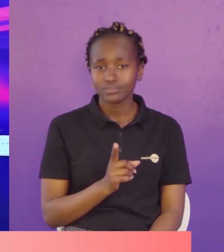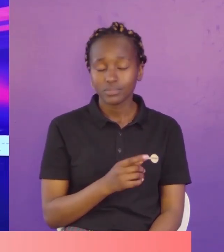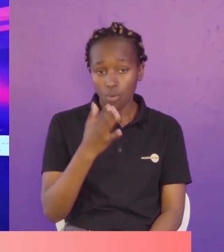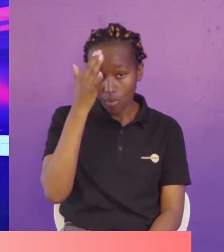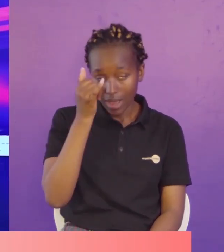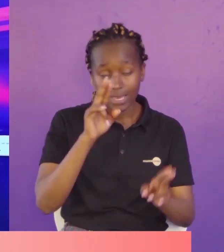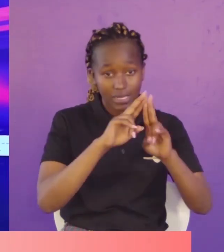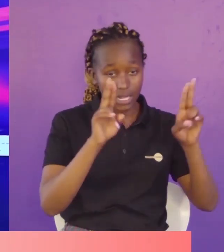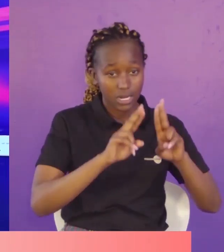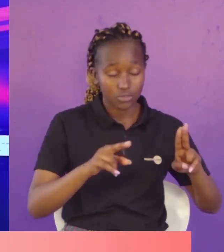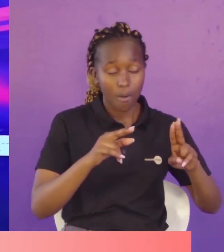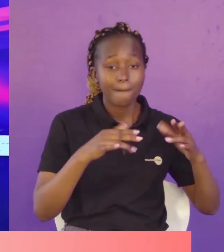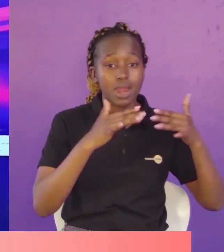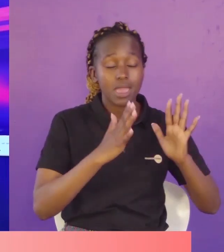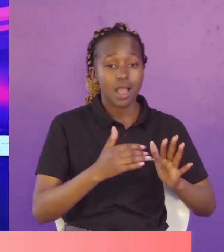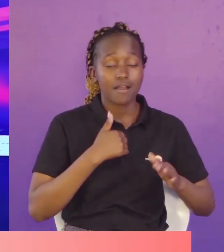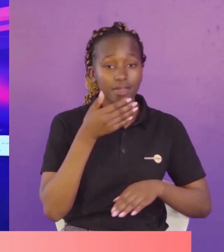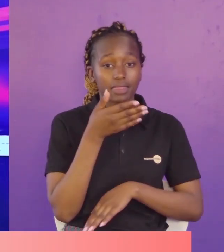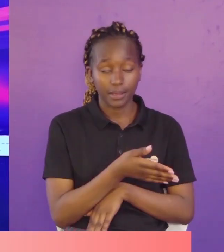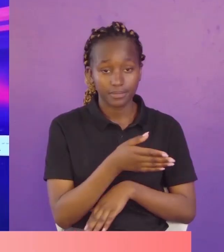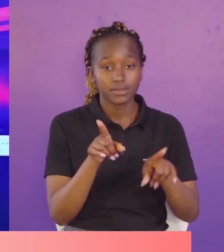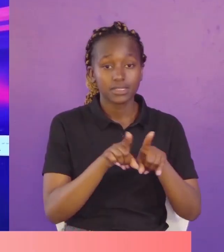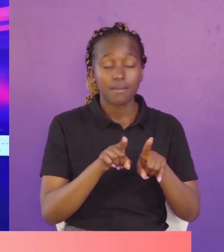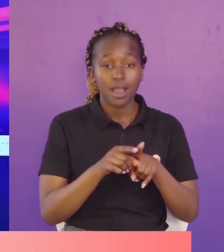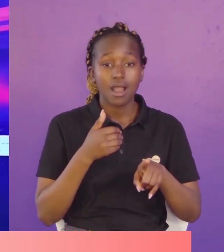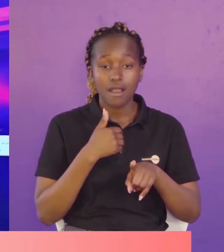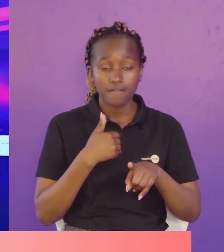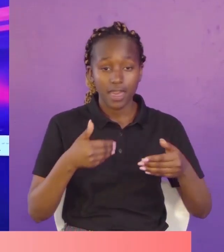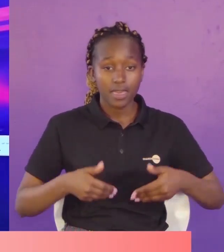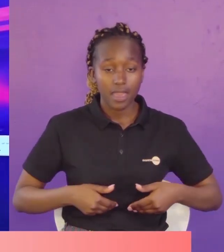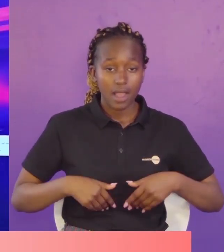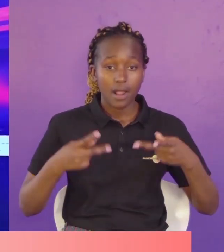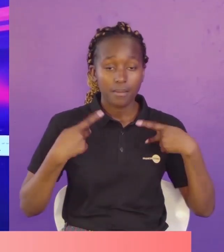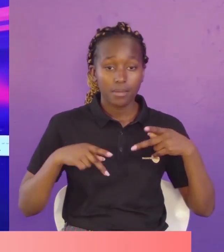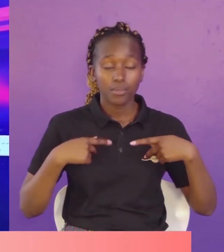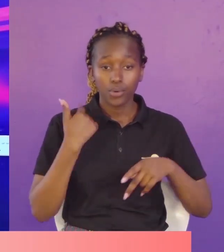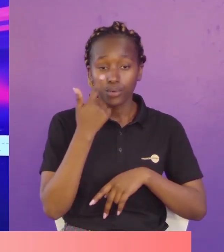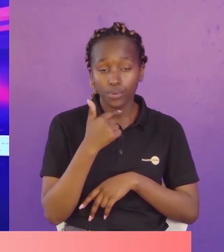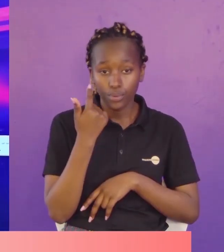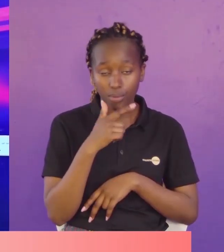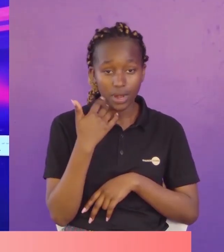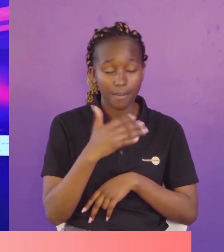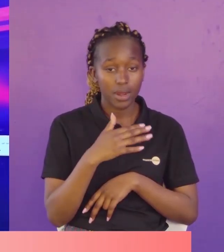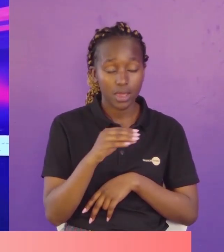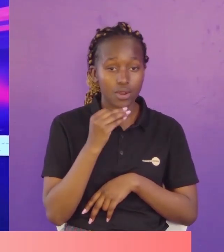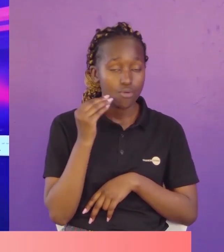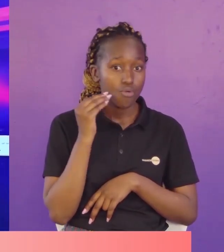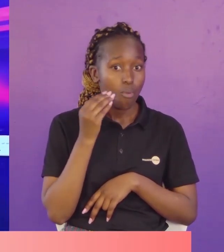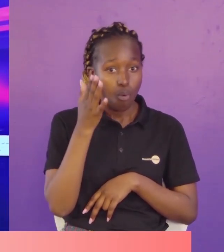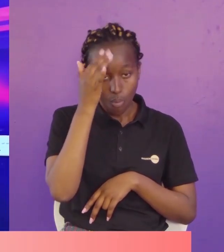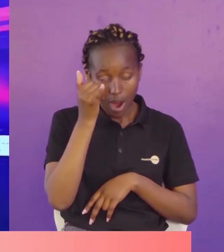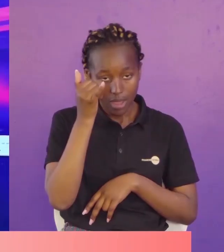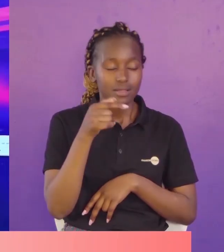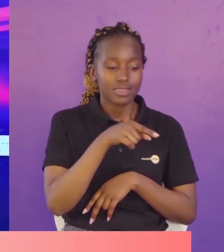want to play. Then you have the youngsters, or the players who play in the home league. They also want to be given a chance.